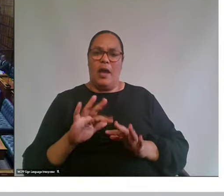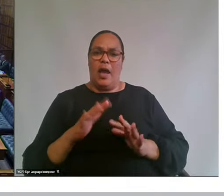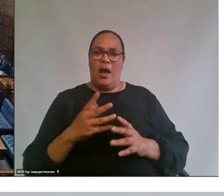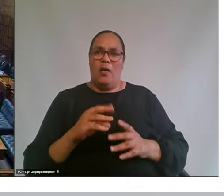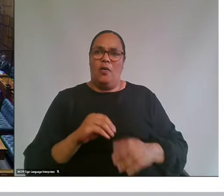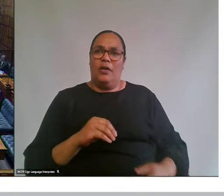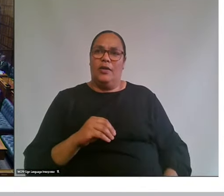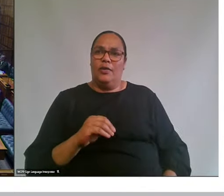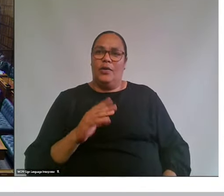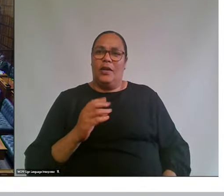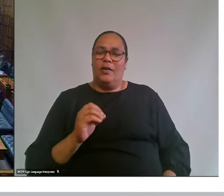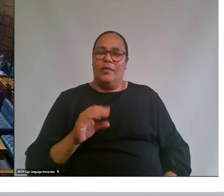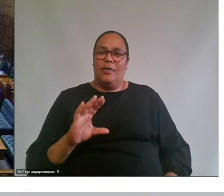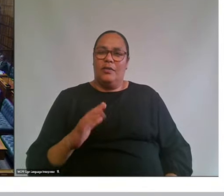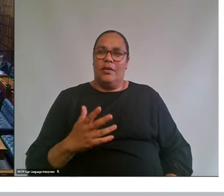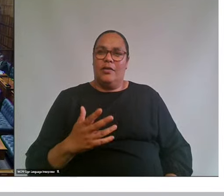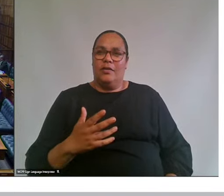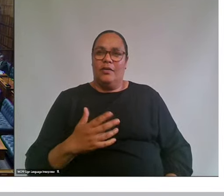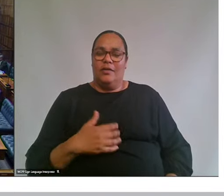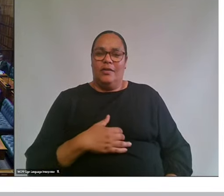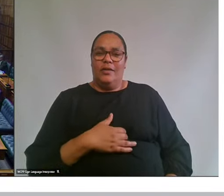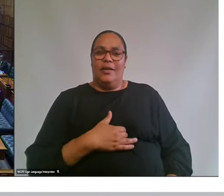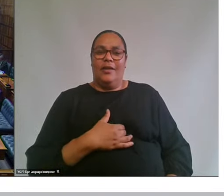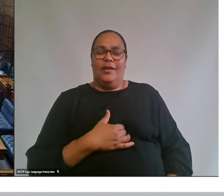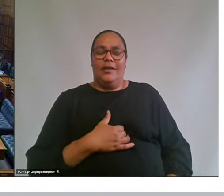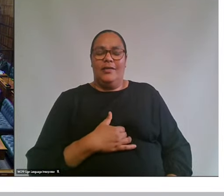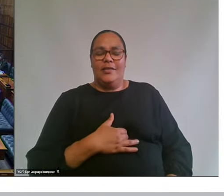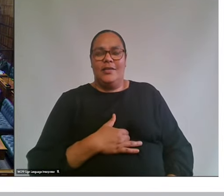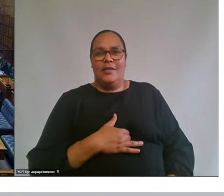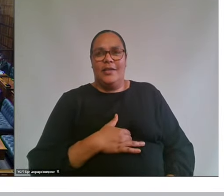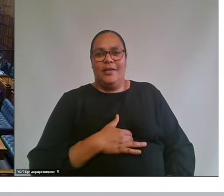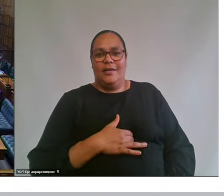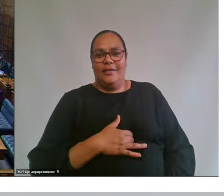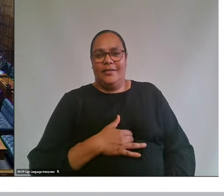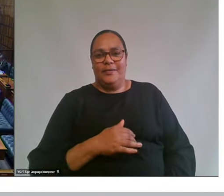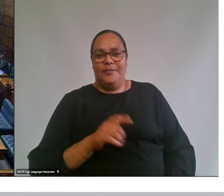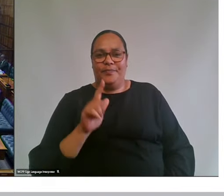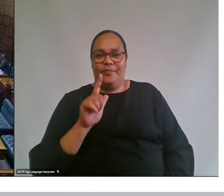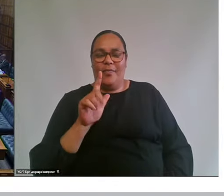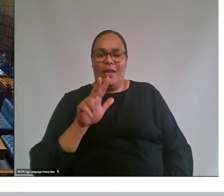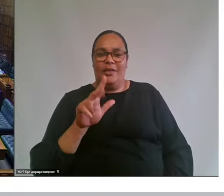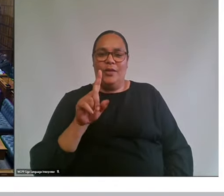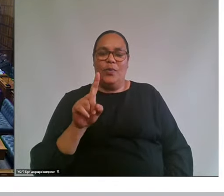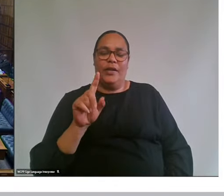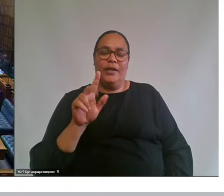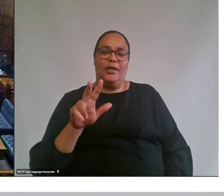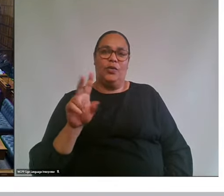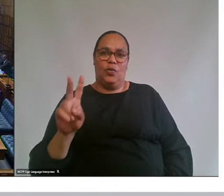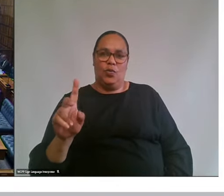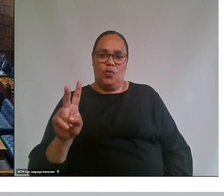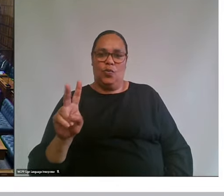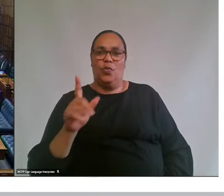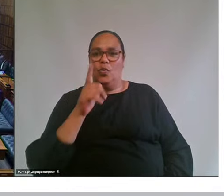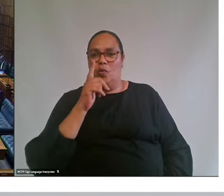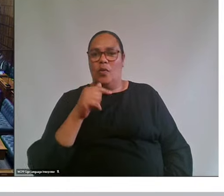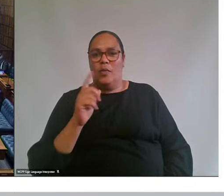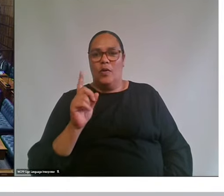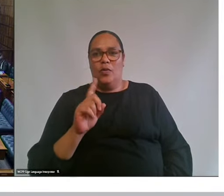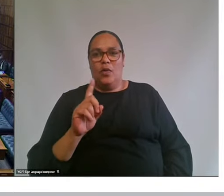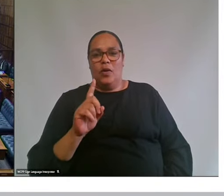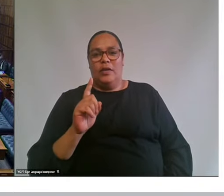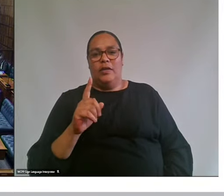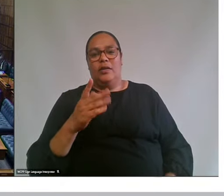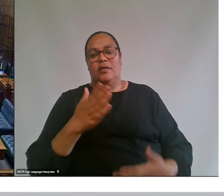this bolster them and then lastly Pages 81 to 82 um talks about uh